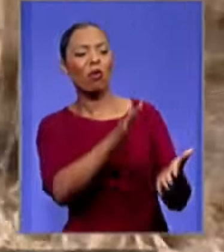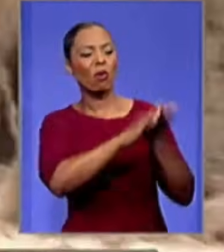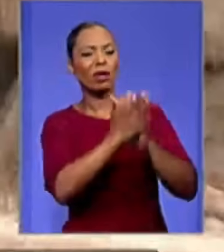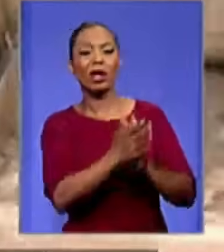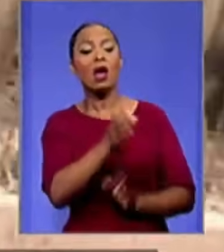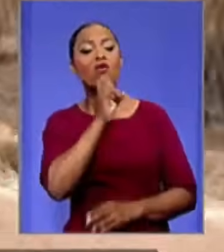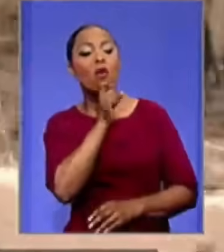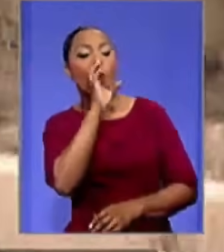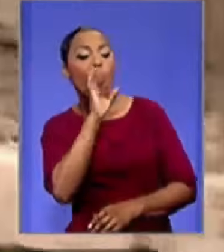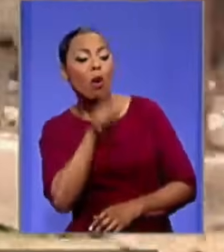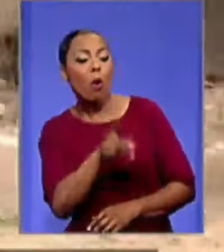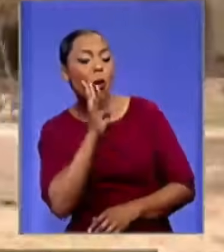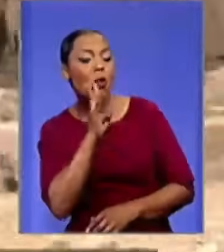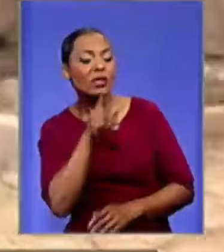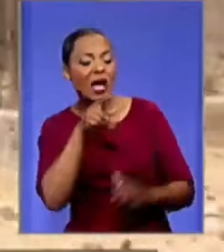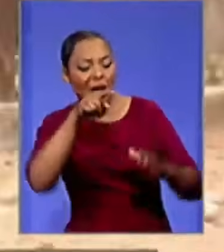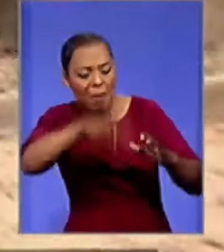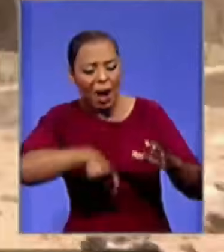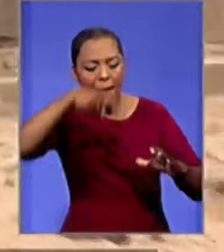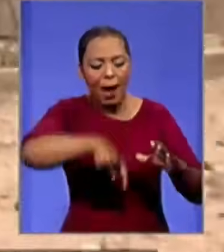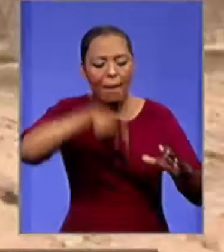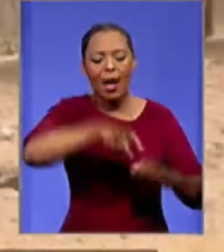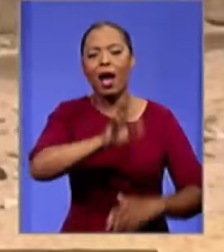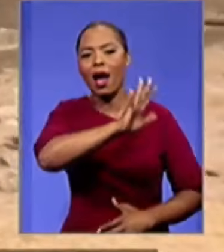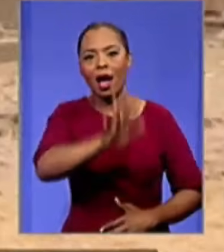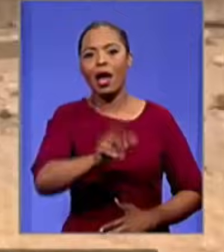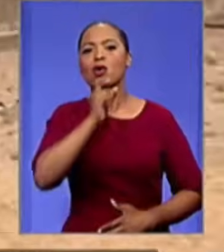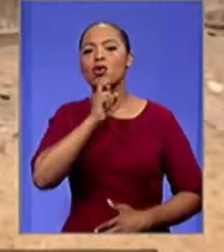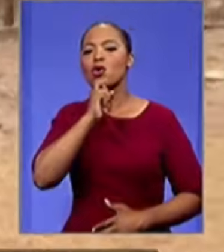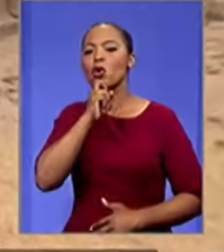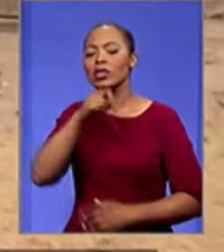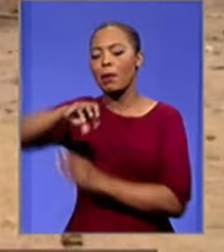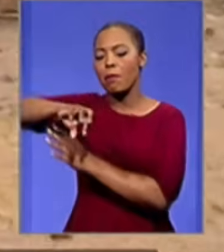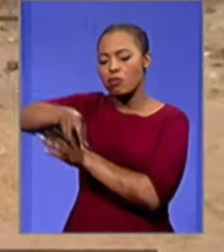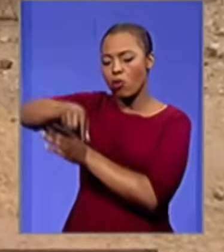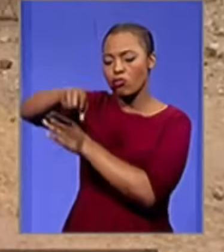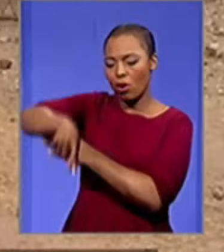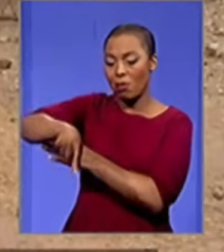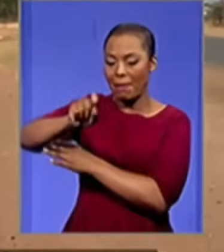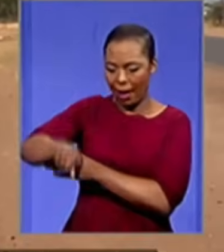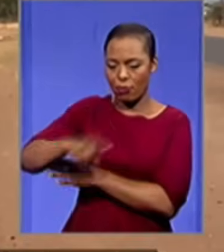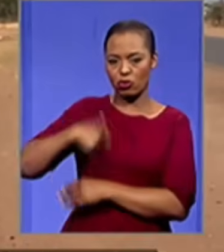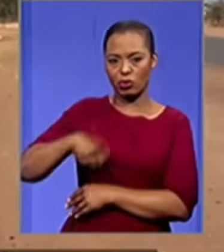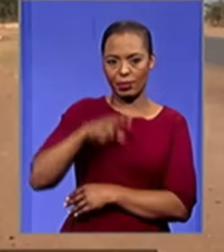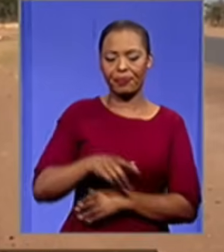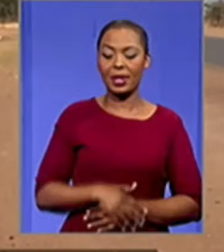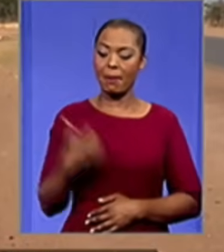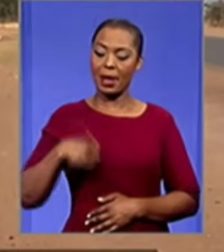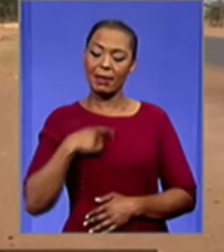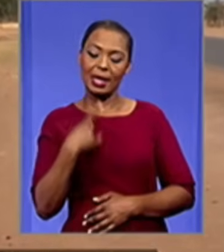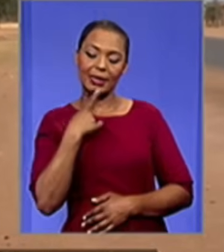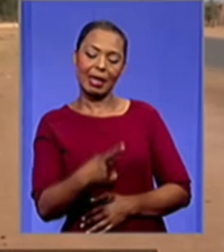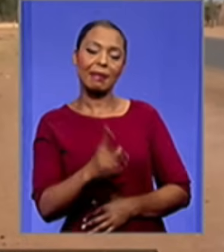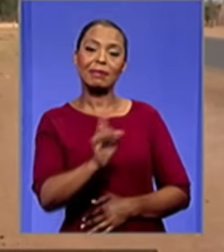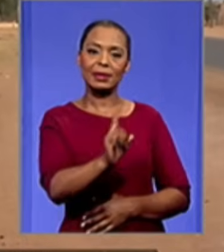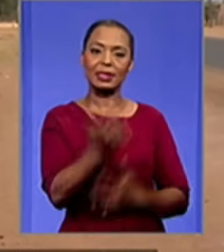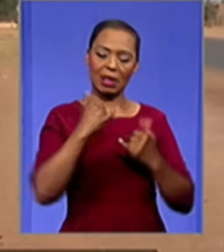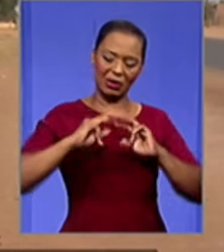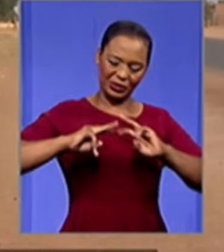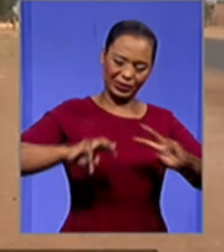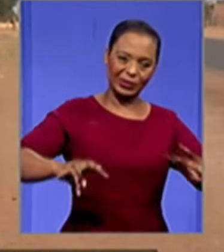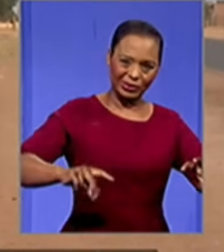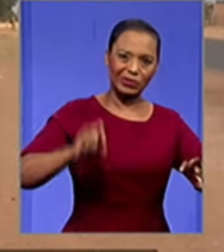ba ikepetseng le gore ba dirise metsi a ditepe tsa metsi tsa morafe. Masepala wa re o tla tsweletsa dipatlisiso